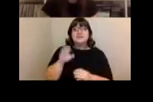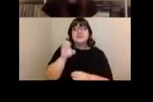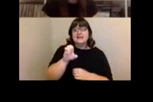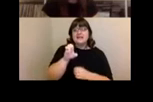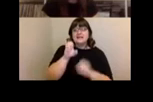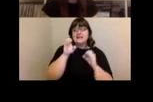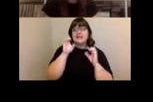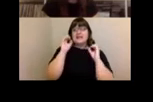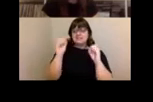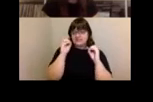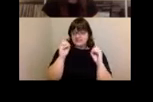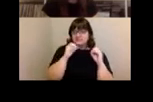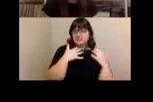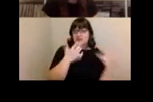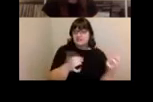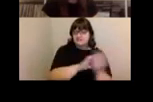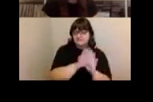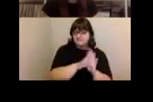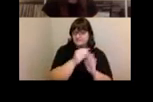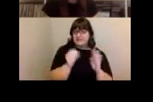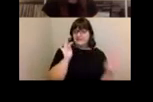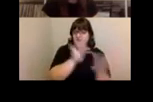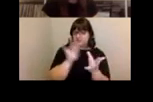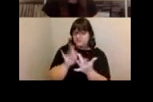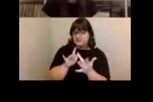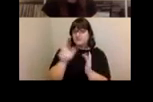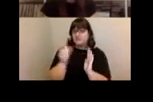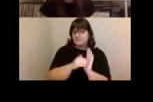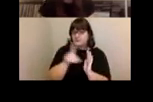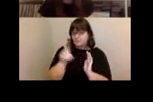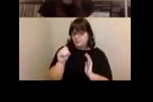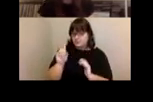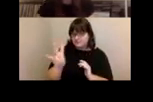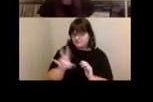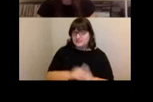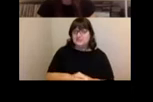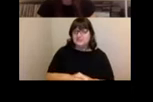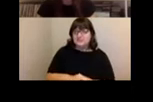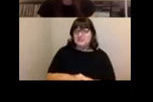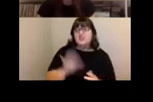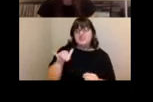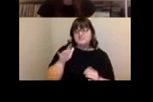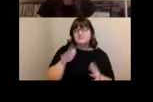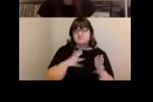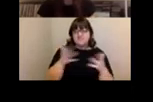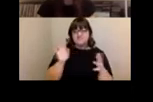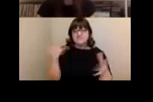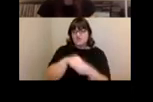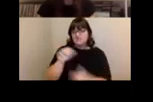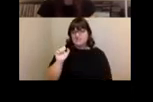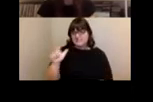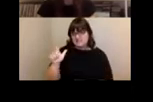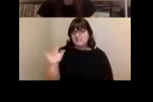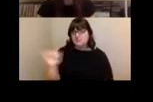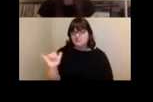outreach, 3,107. And a lot of that is also ASL and support for